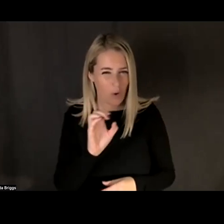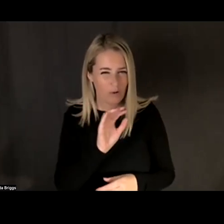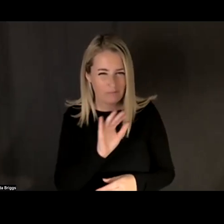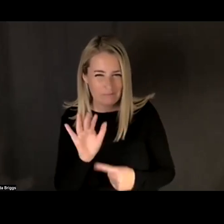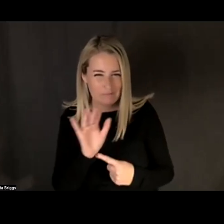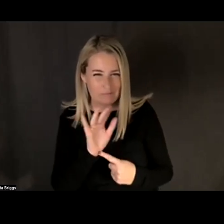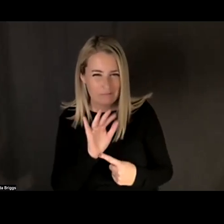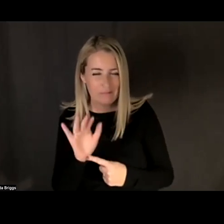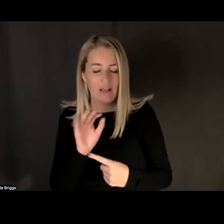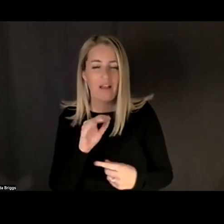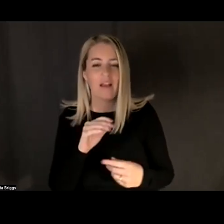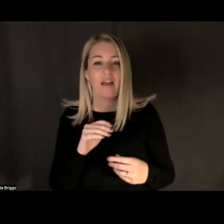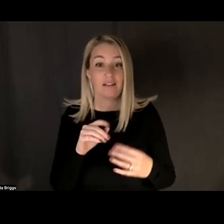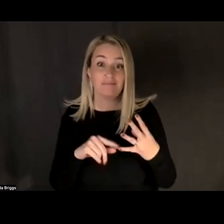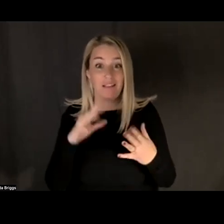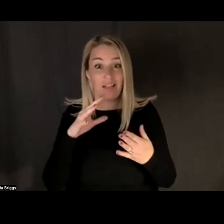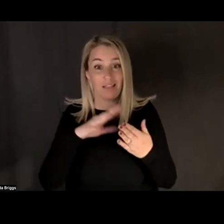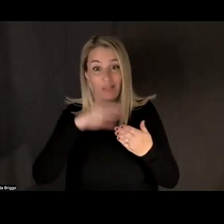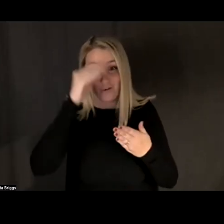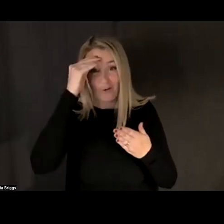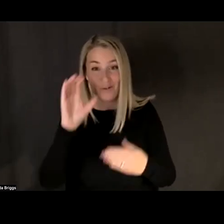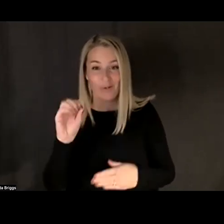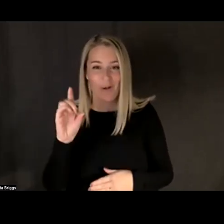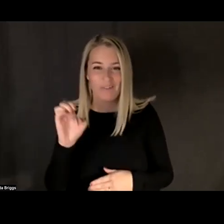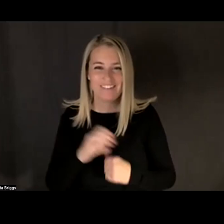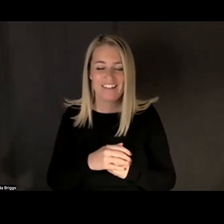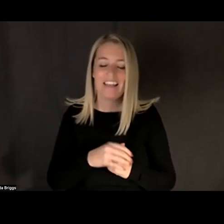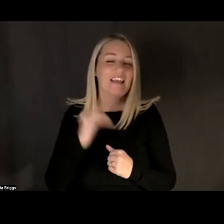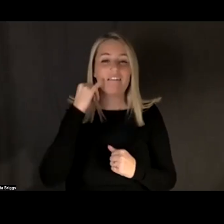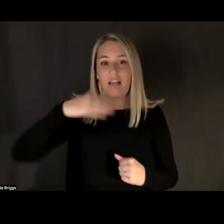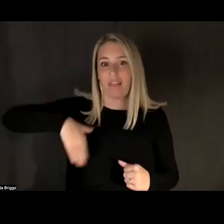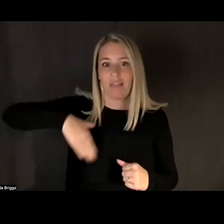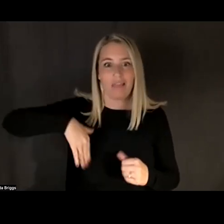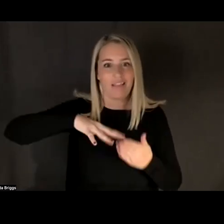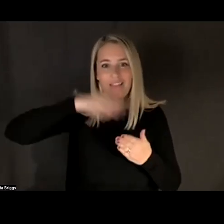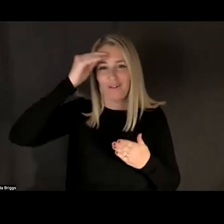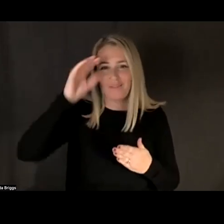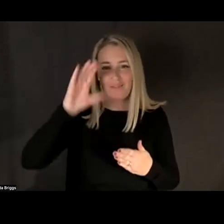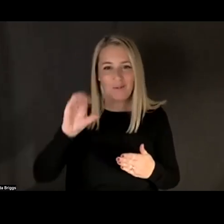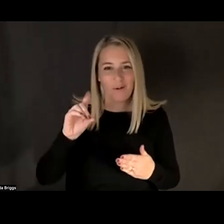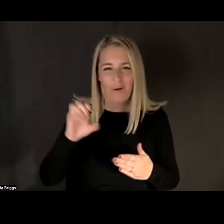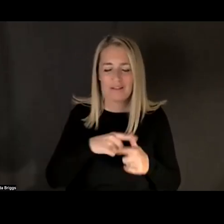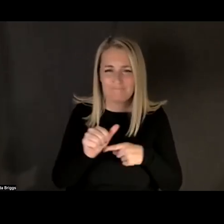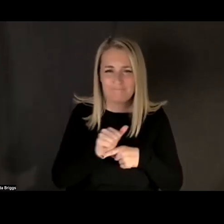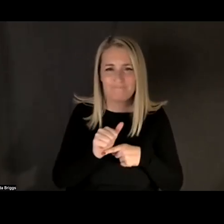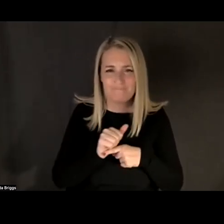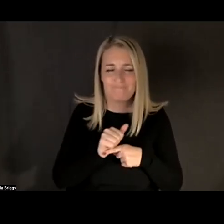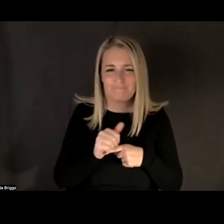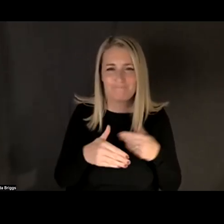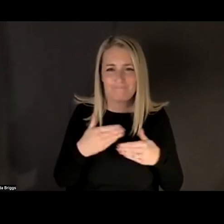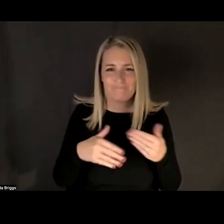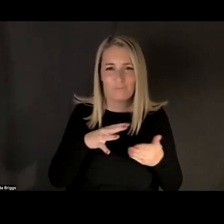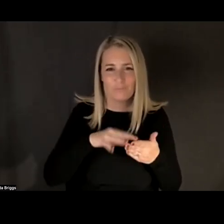one, right? So if they haven't learned the code yet, keep working with them on learning the code. That unlocks reading for them. They have to know that